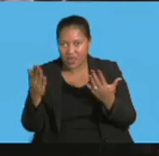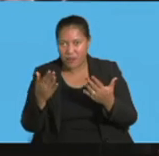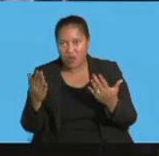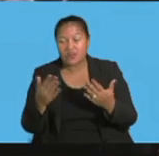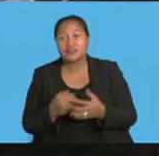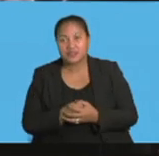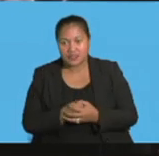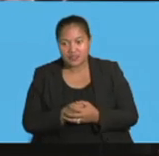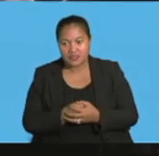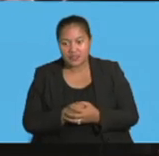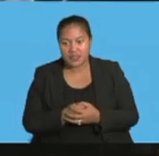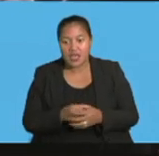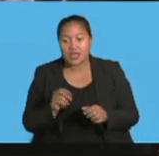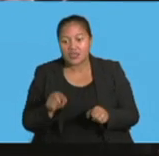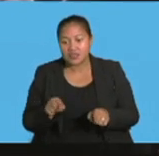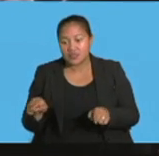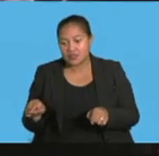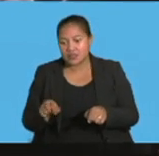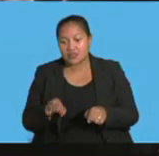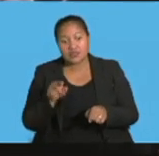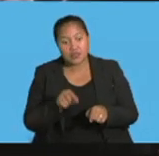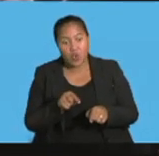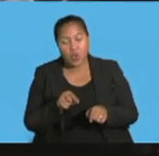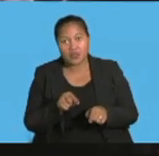Honourable Speaker, you want to go home early?